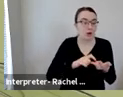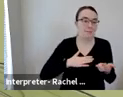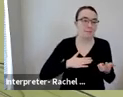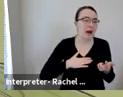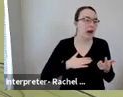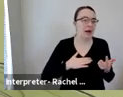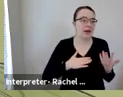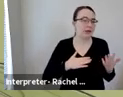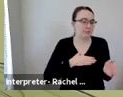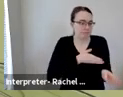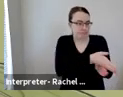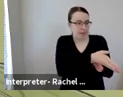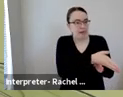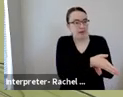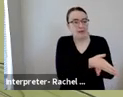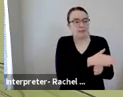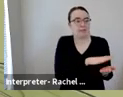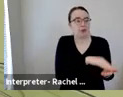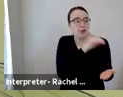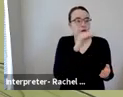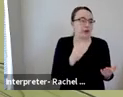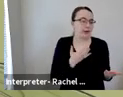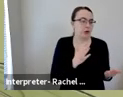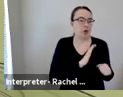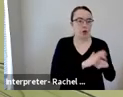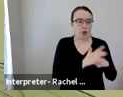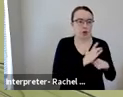And I include